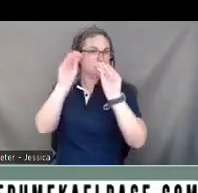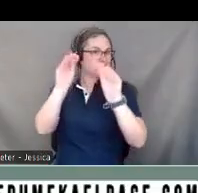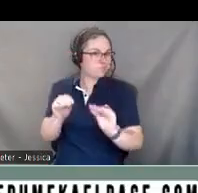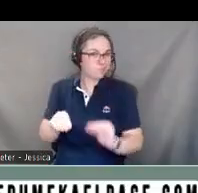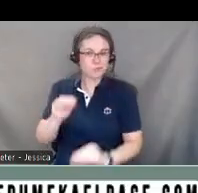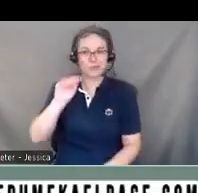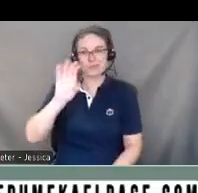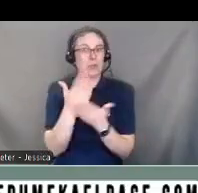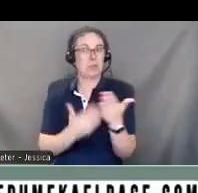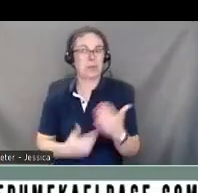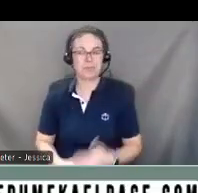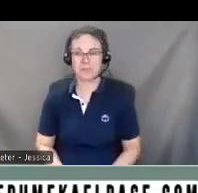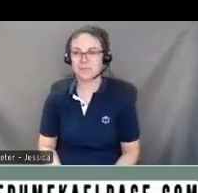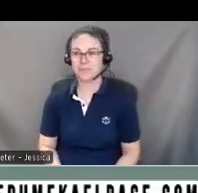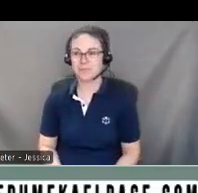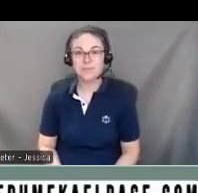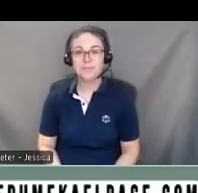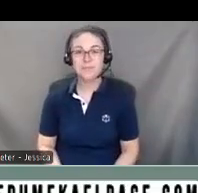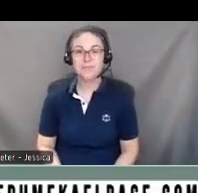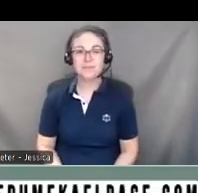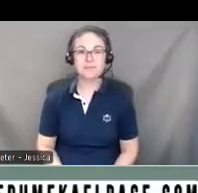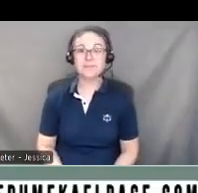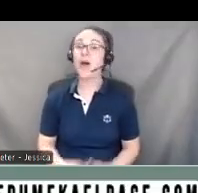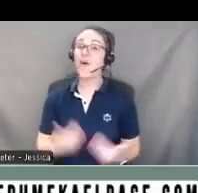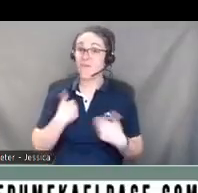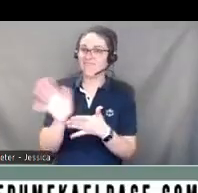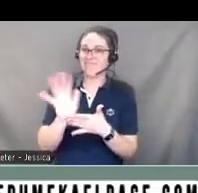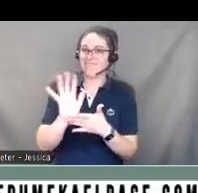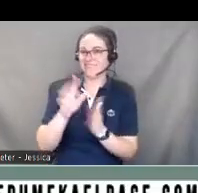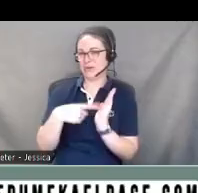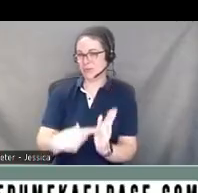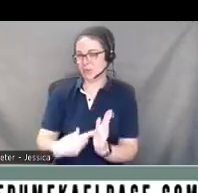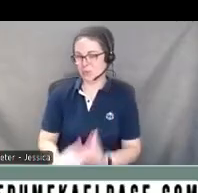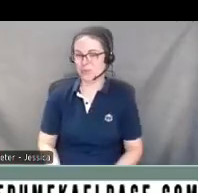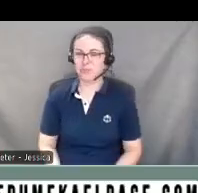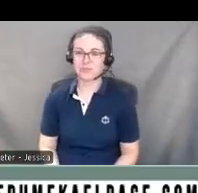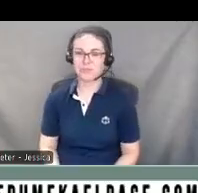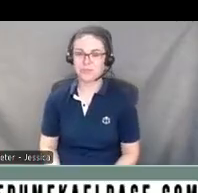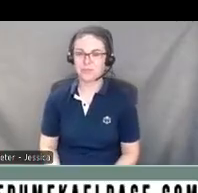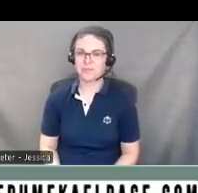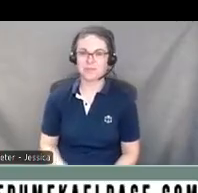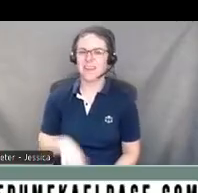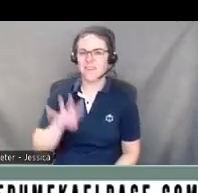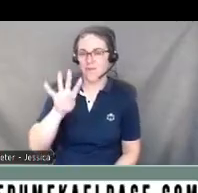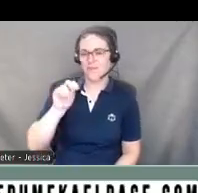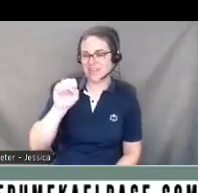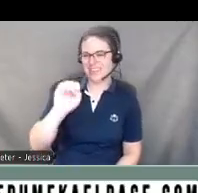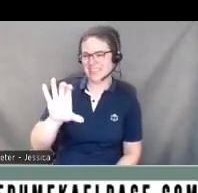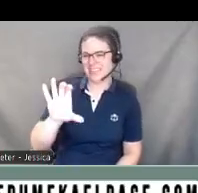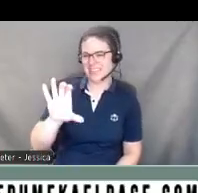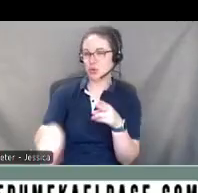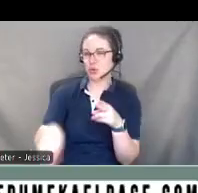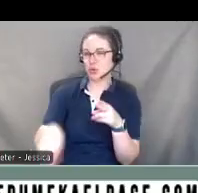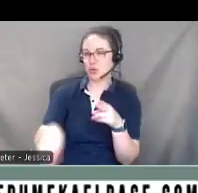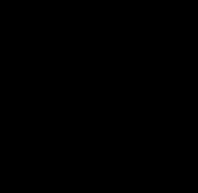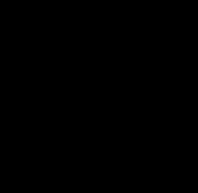chat. And then, oh, yeah, I want to play a video for you. So, don't worry, it's only like 40 seconds long. I